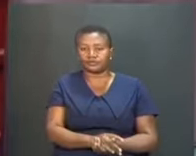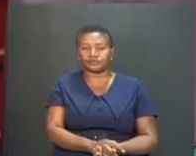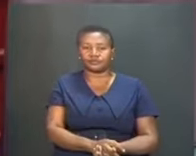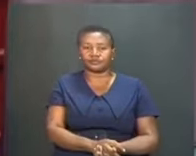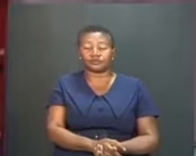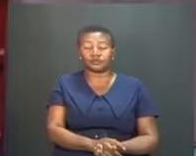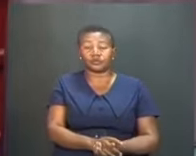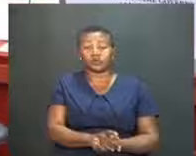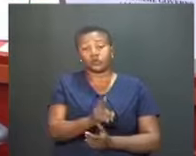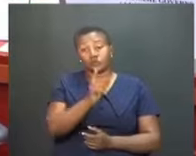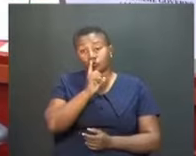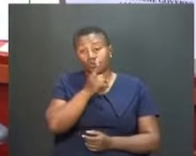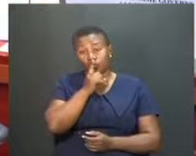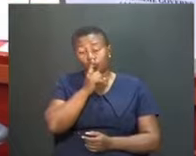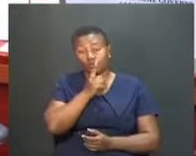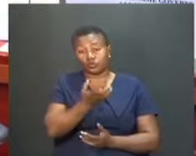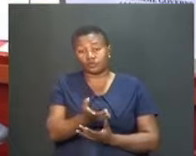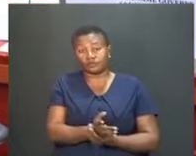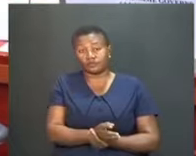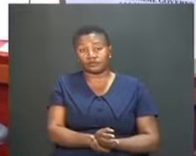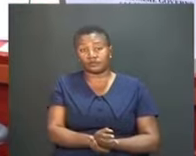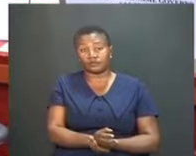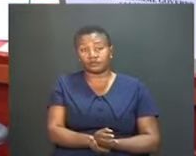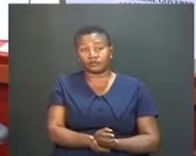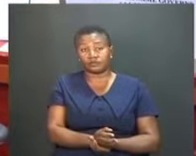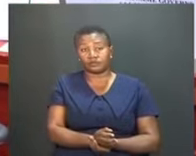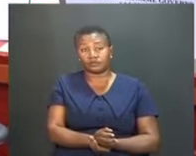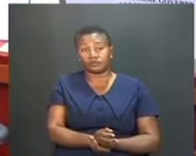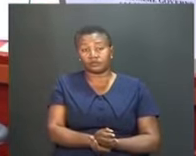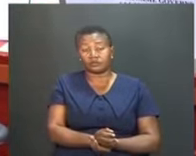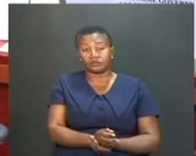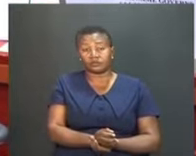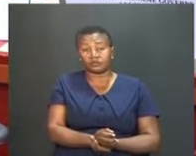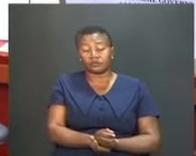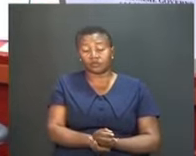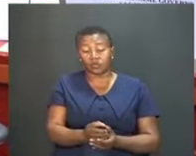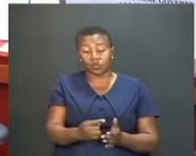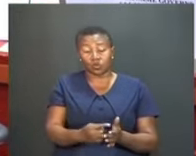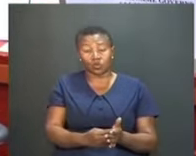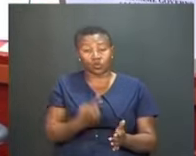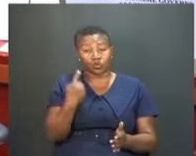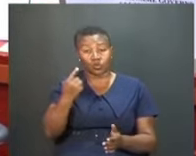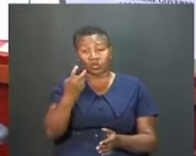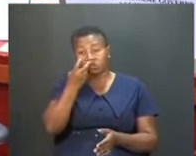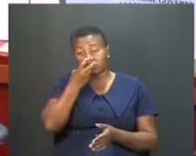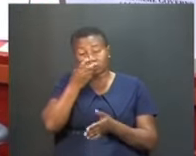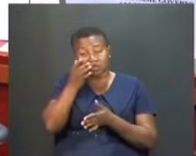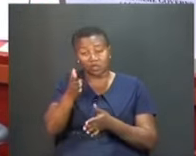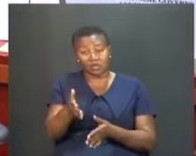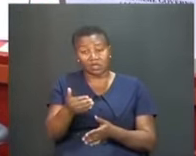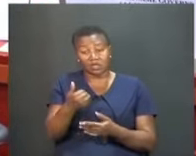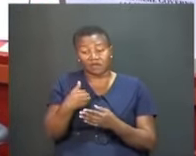Of course, once Right Honorable Speaker has admitted it,